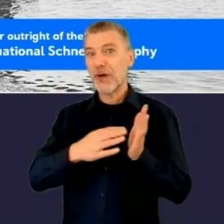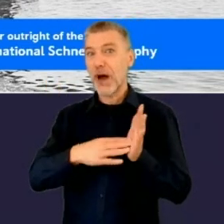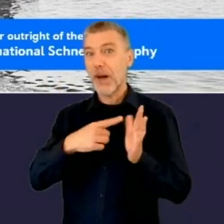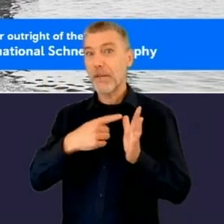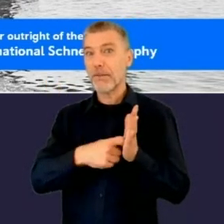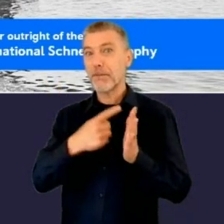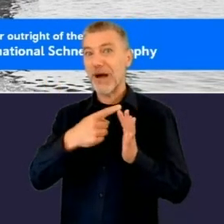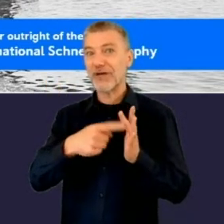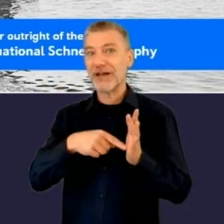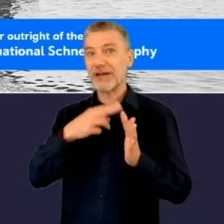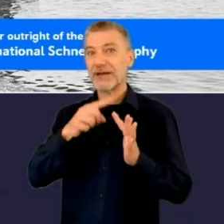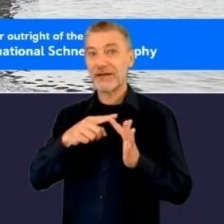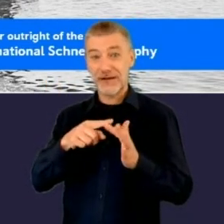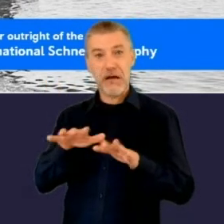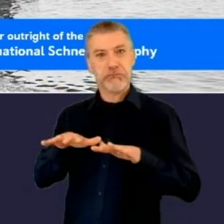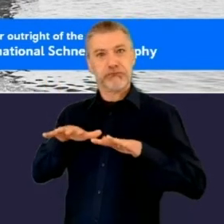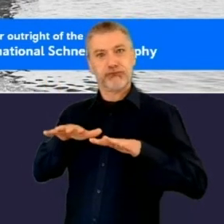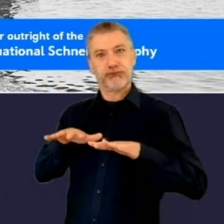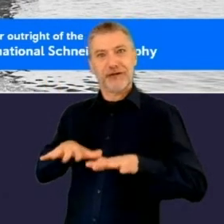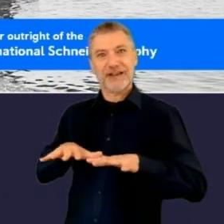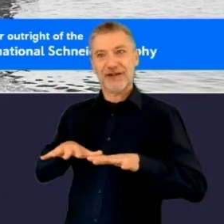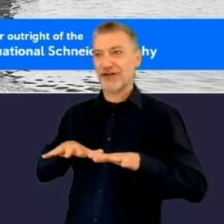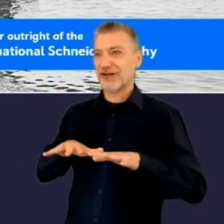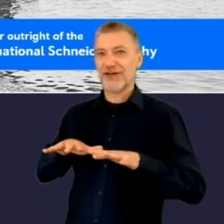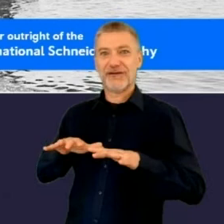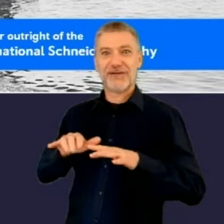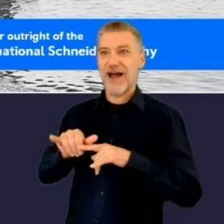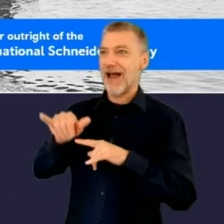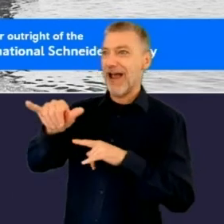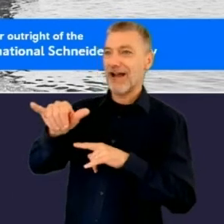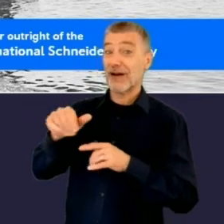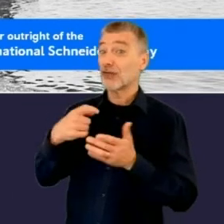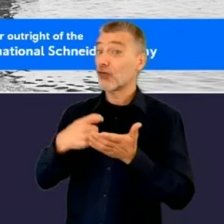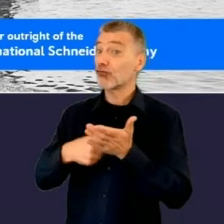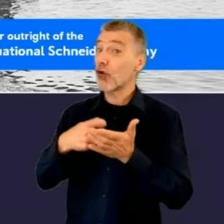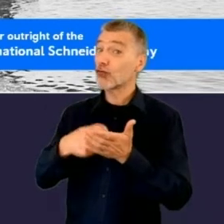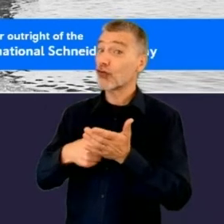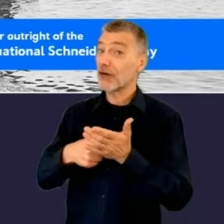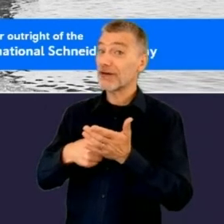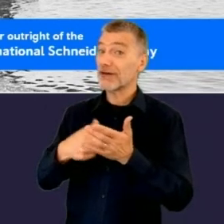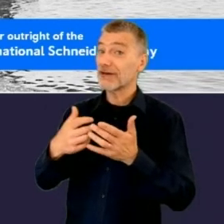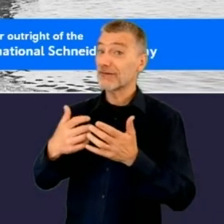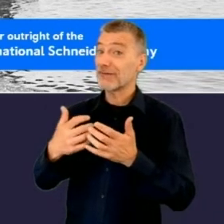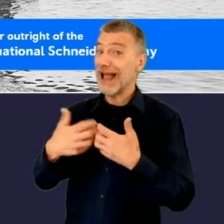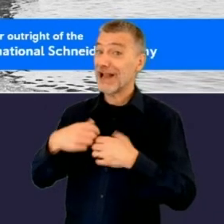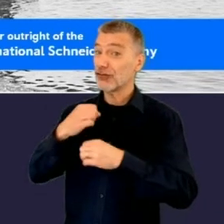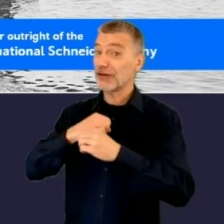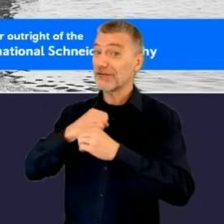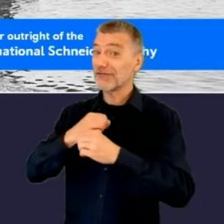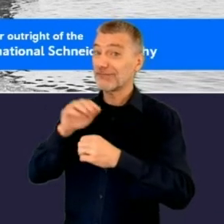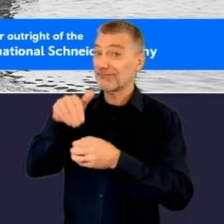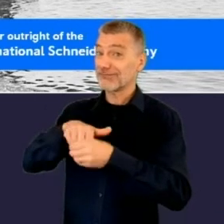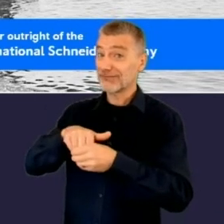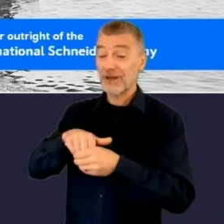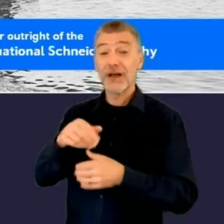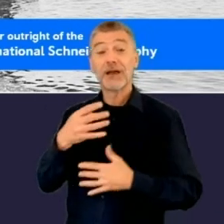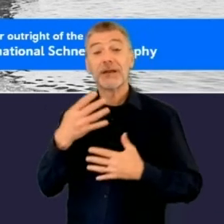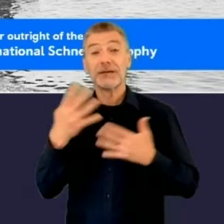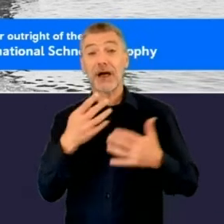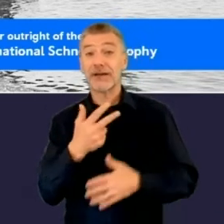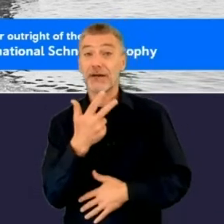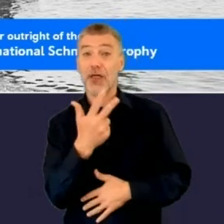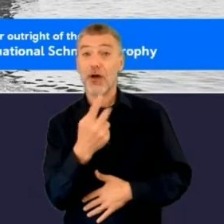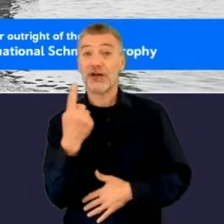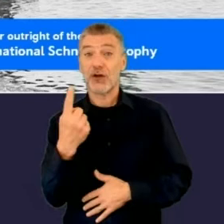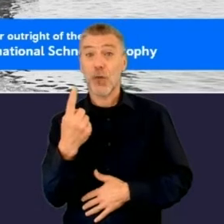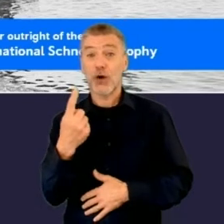UK British derived aircraft with a Rolls-Royce engine up front. And in 1931, it went and set the world speed